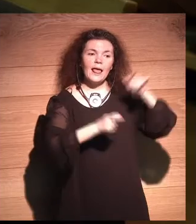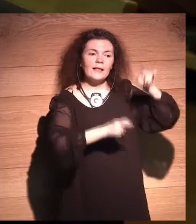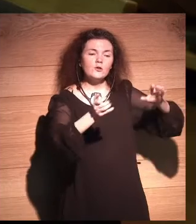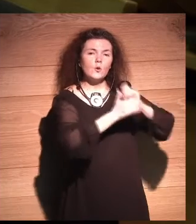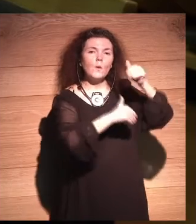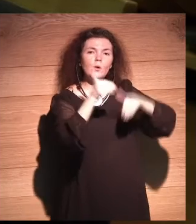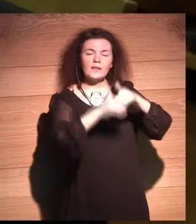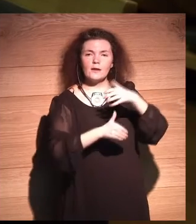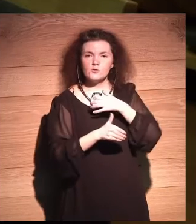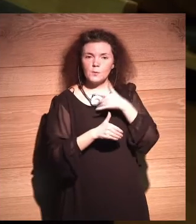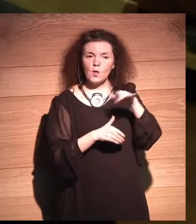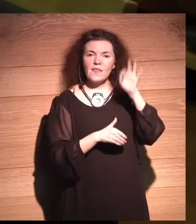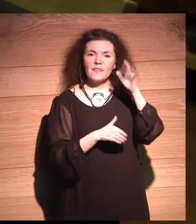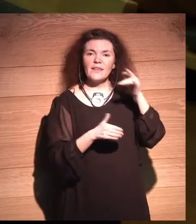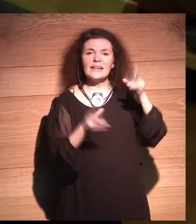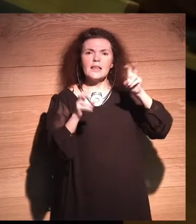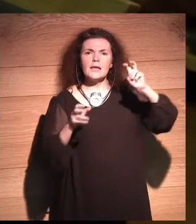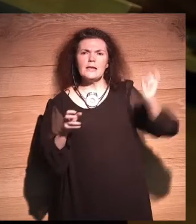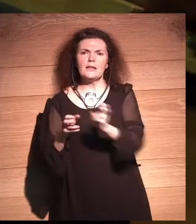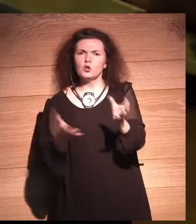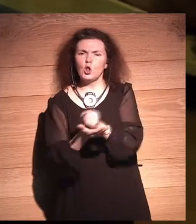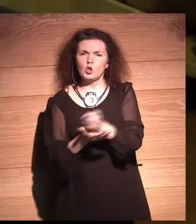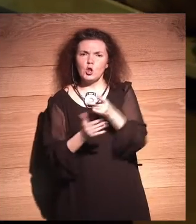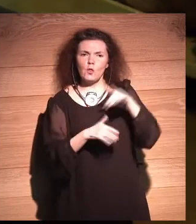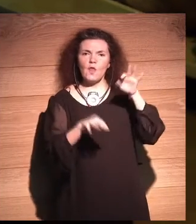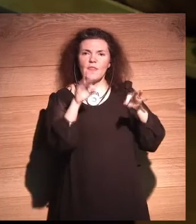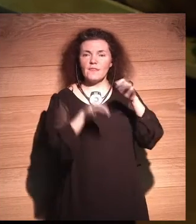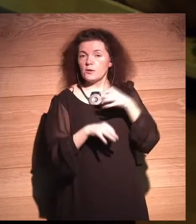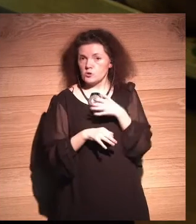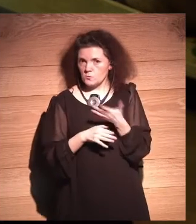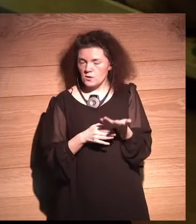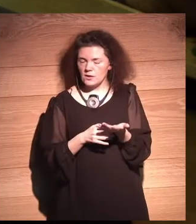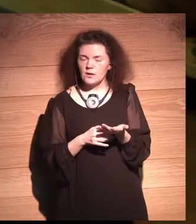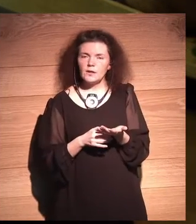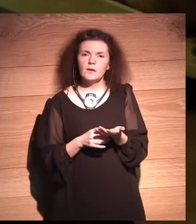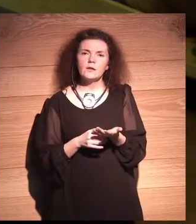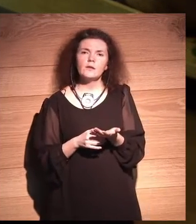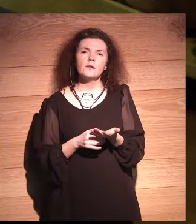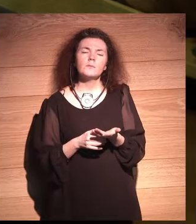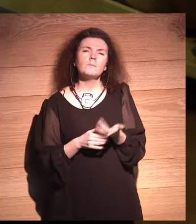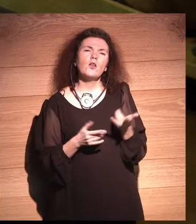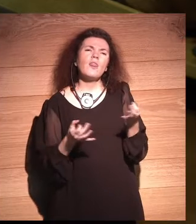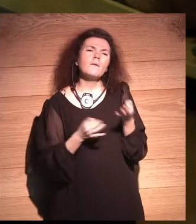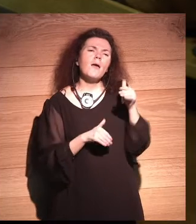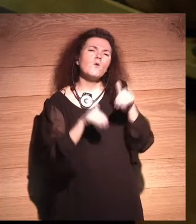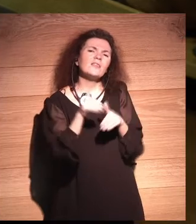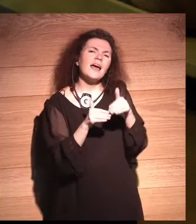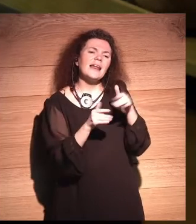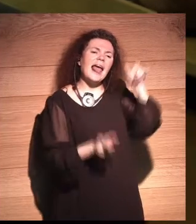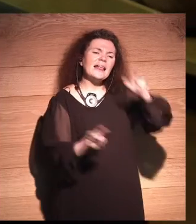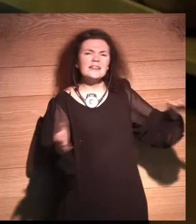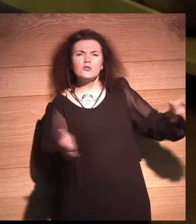think we all might be agreeing on that. But what about, should everyone be voting about things in terms of